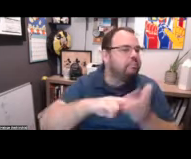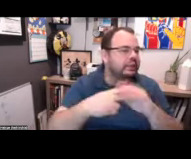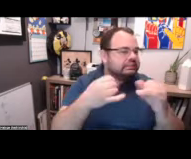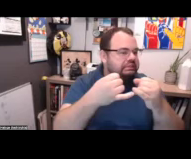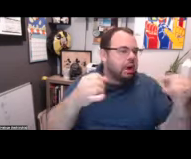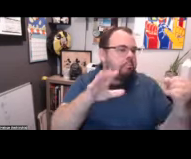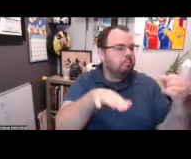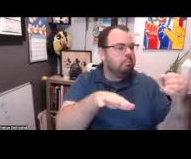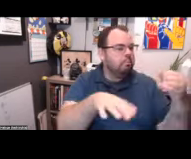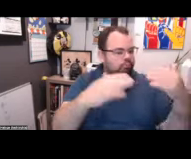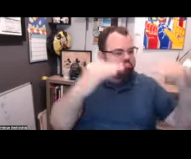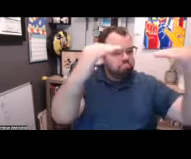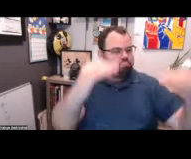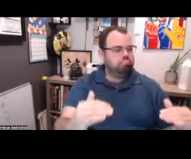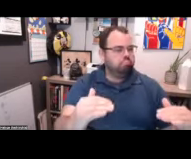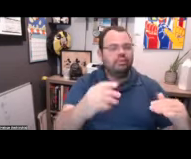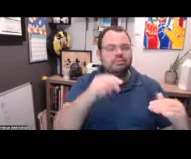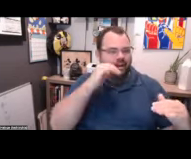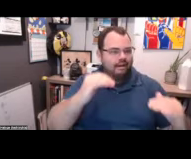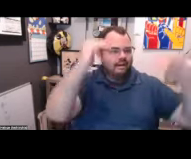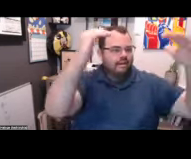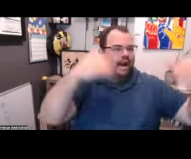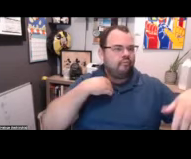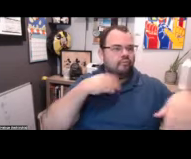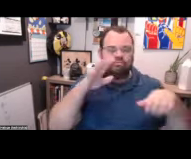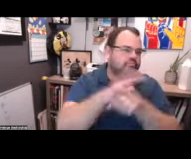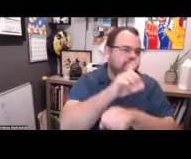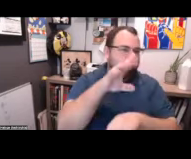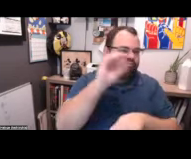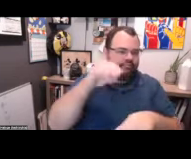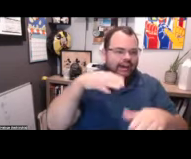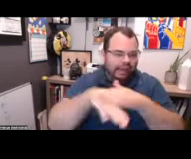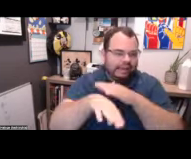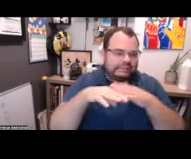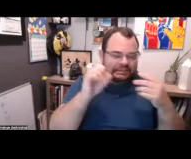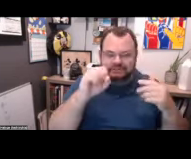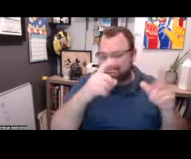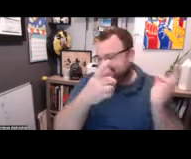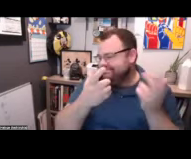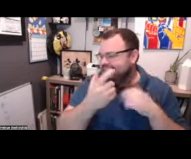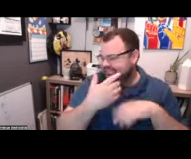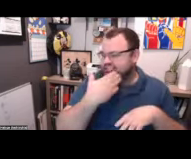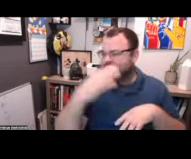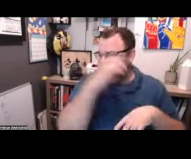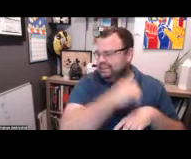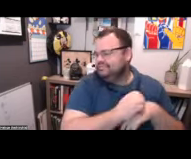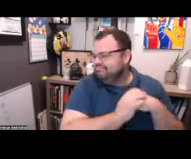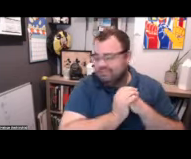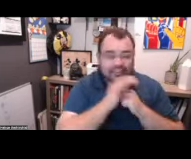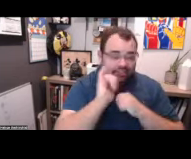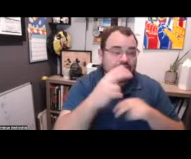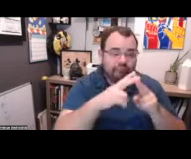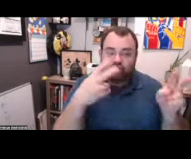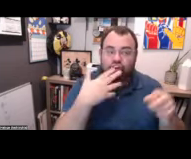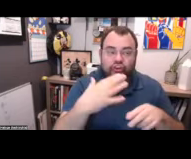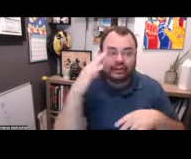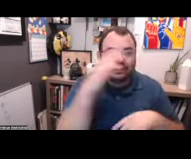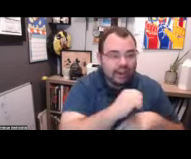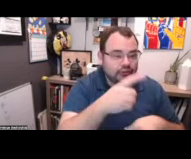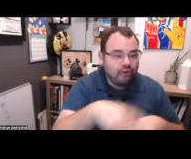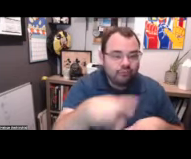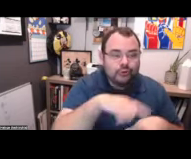because you see me and I think and you see that I'm deaf and everything, and it's not upper, so it's a good guess